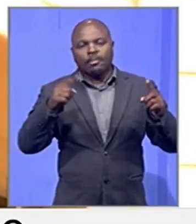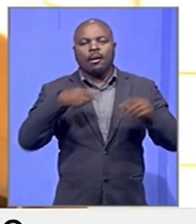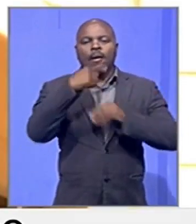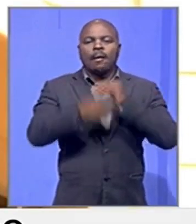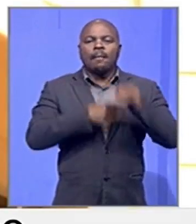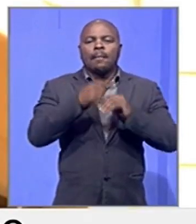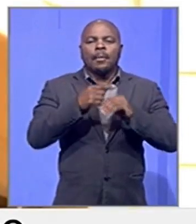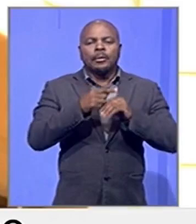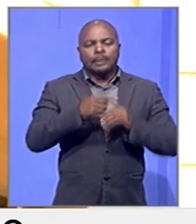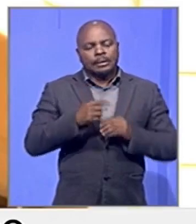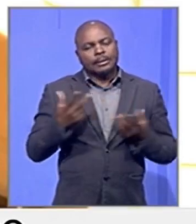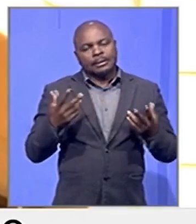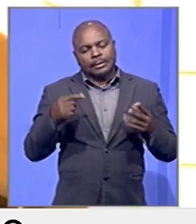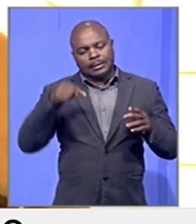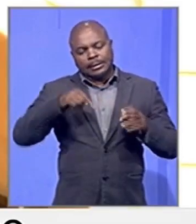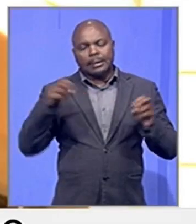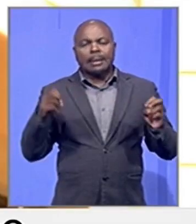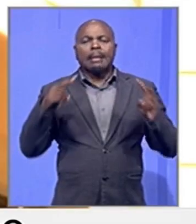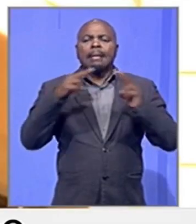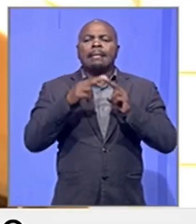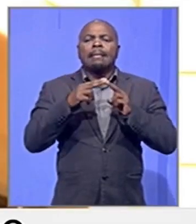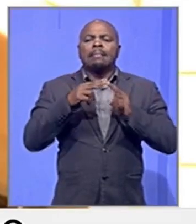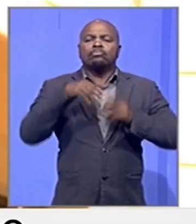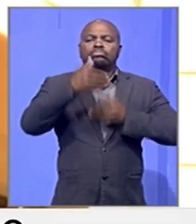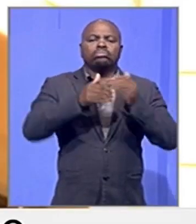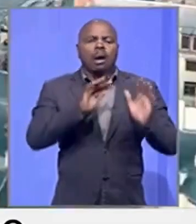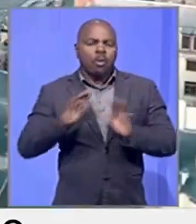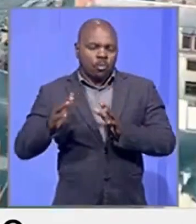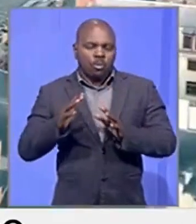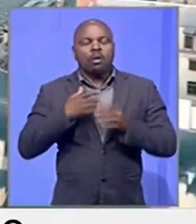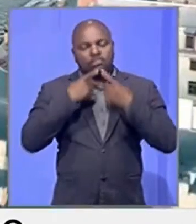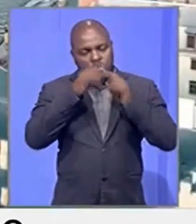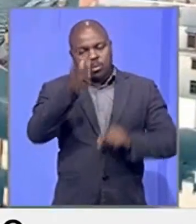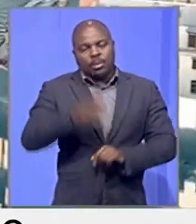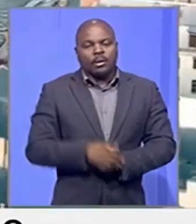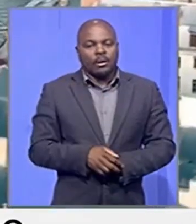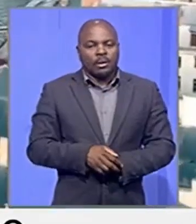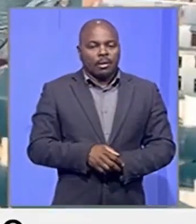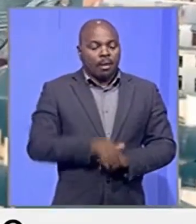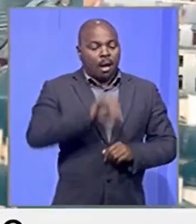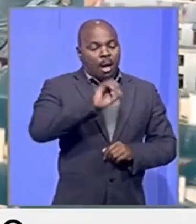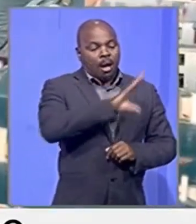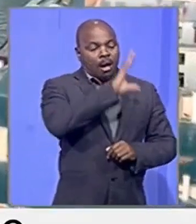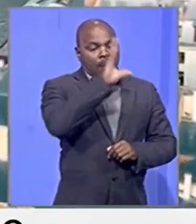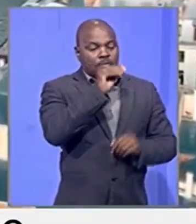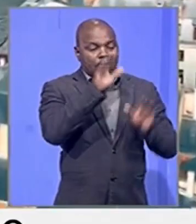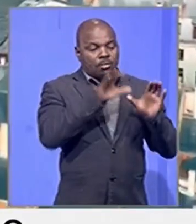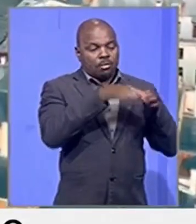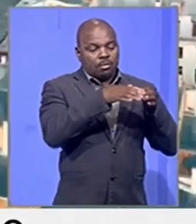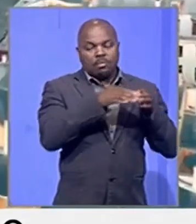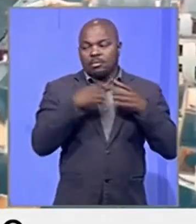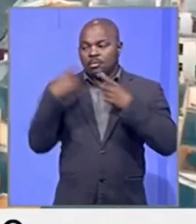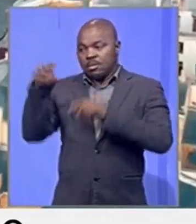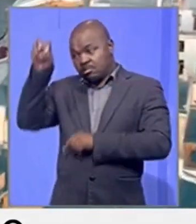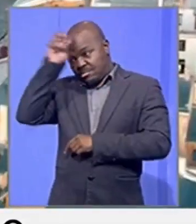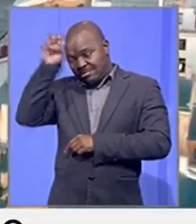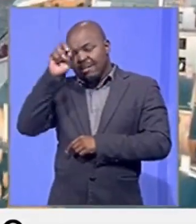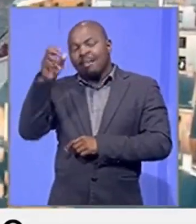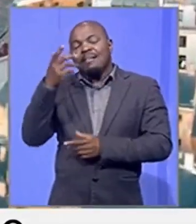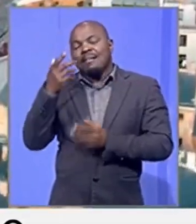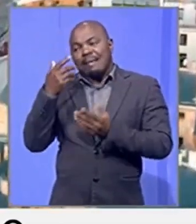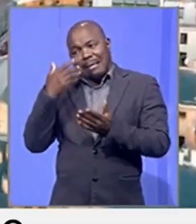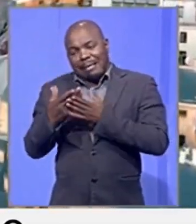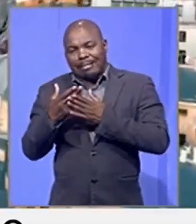about how this BRICS summit is going to be made. Leeto la baeteledipele ba Afrika kwa St. Petersburg le kanela kgorelediwa